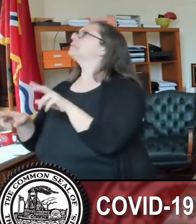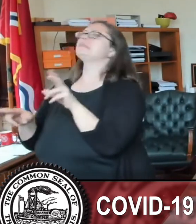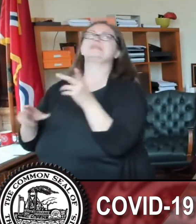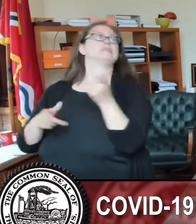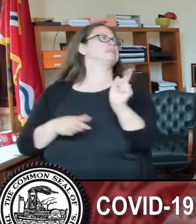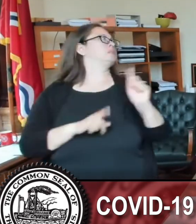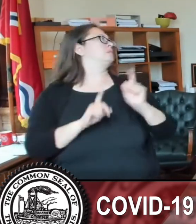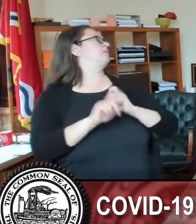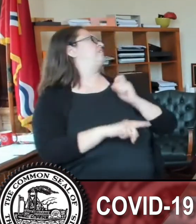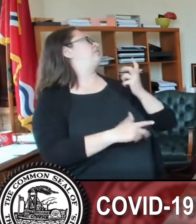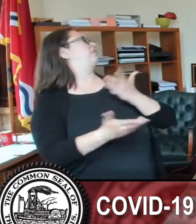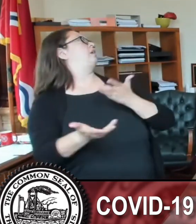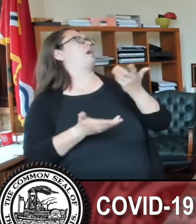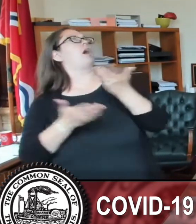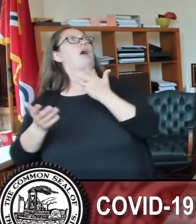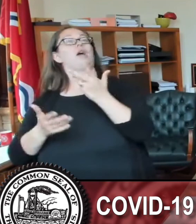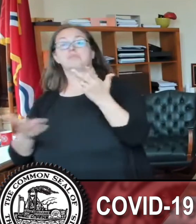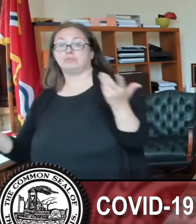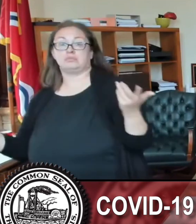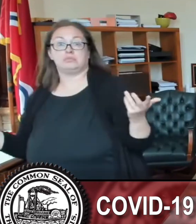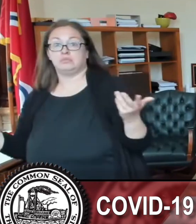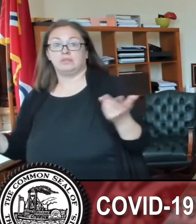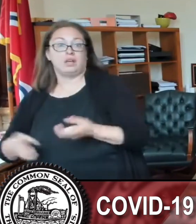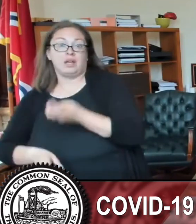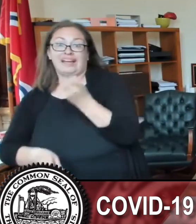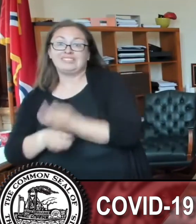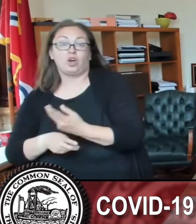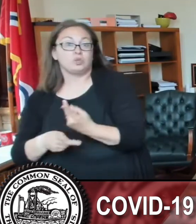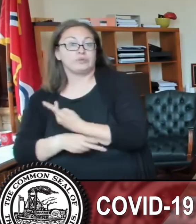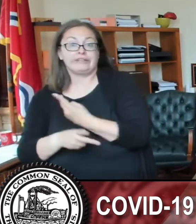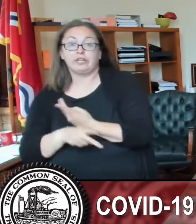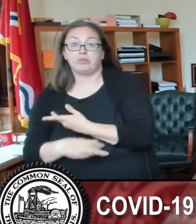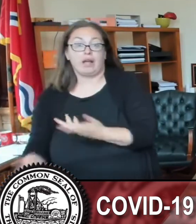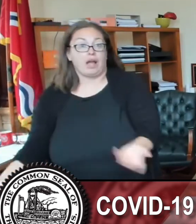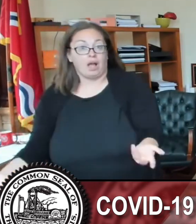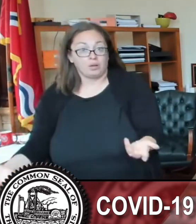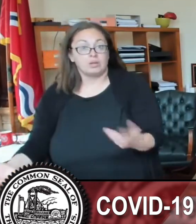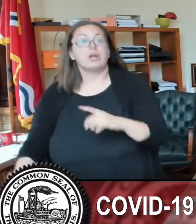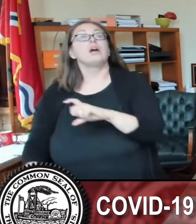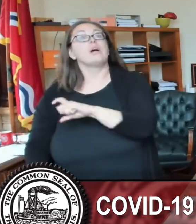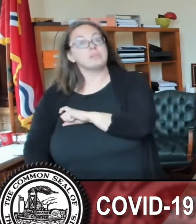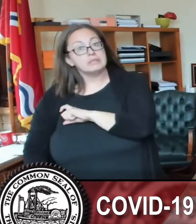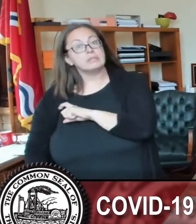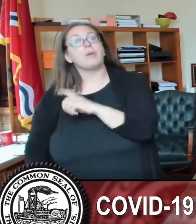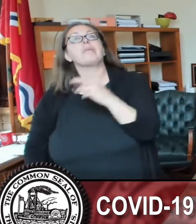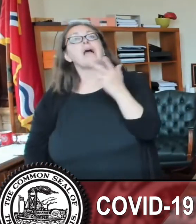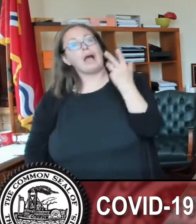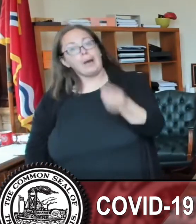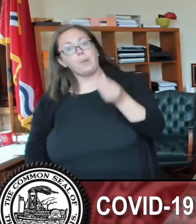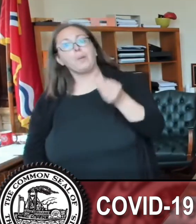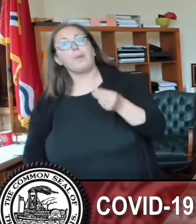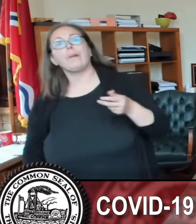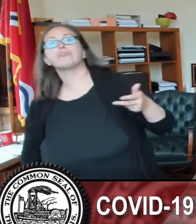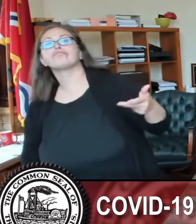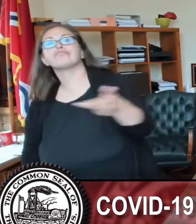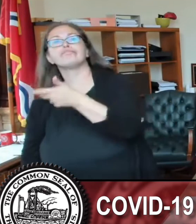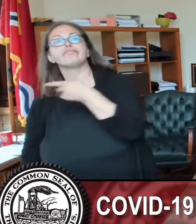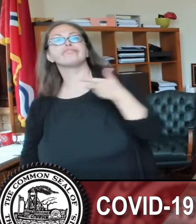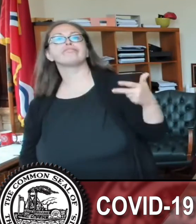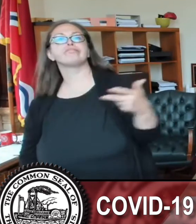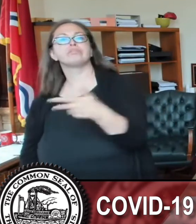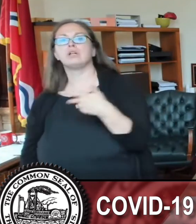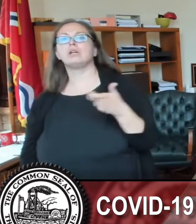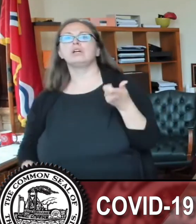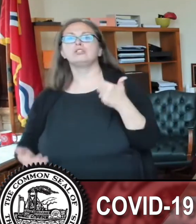came from, sound is hard to figure that out. So our police department will be out trying to enforce